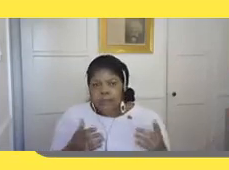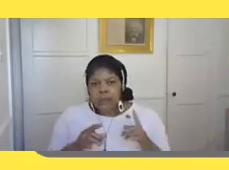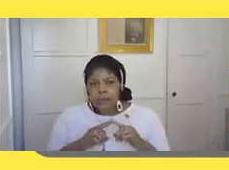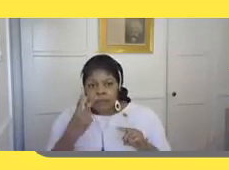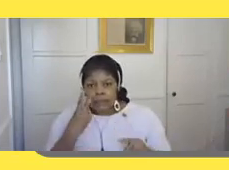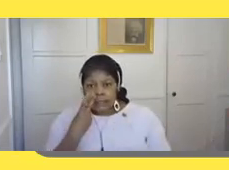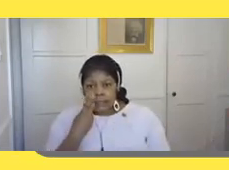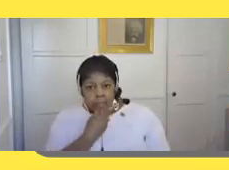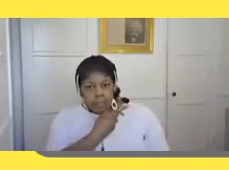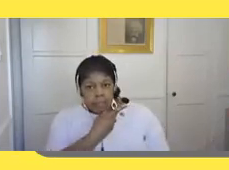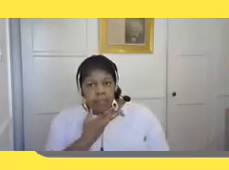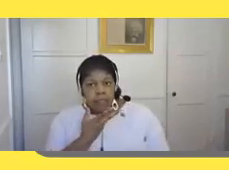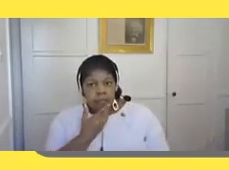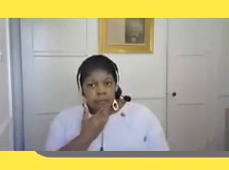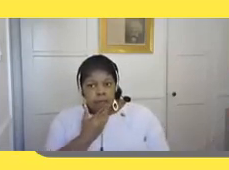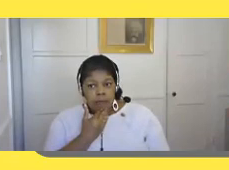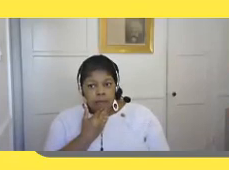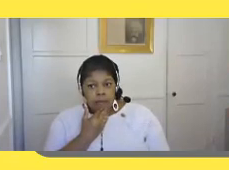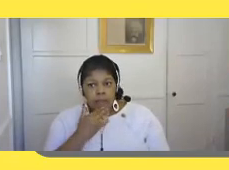right now, this gray,